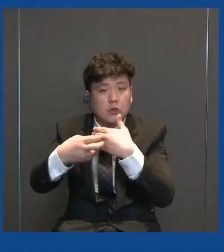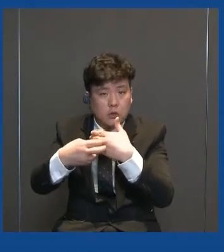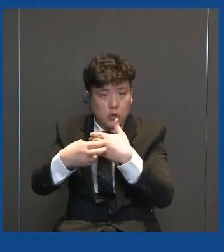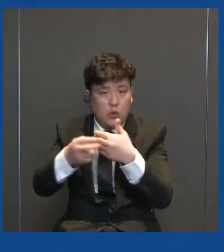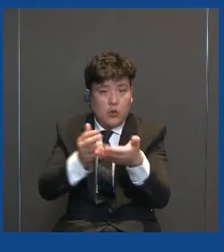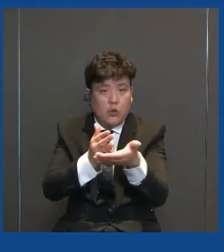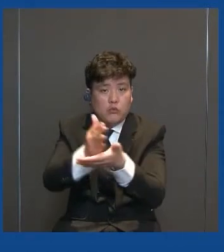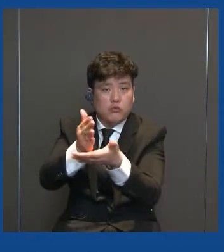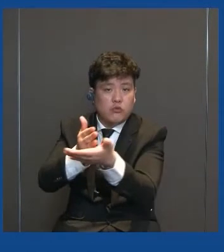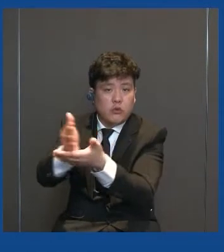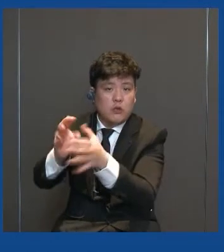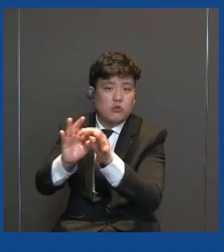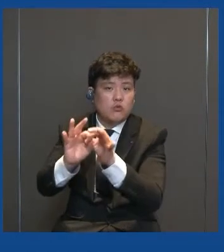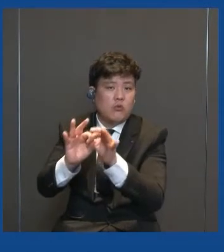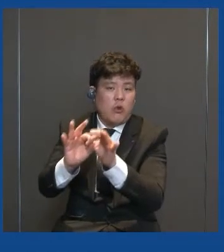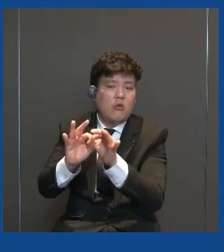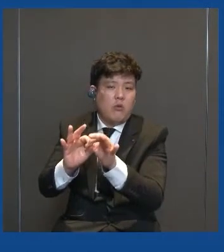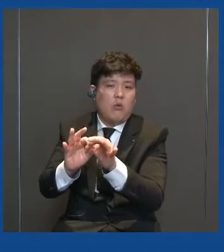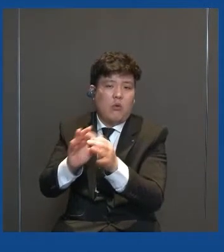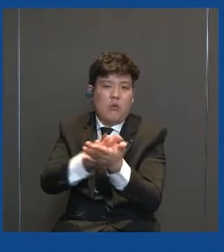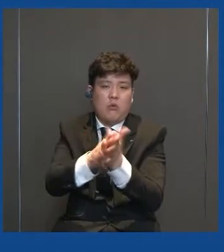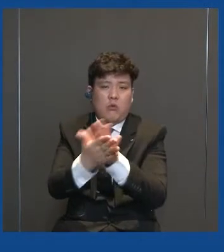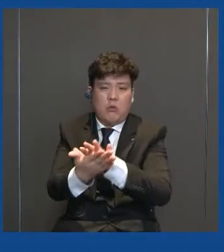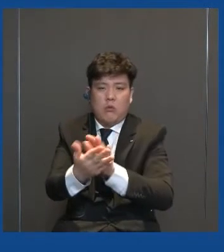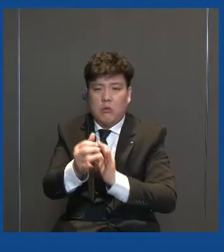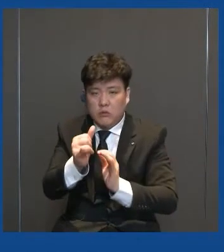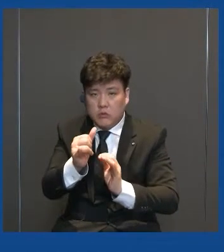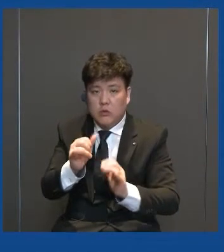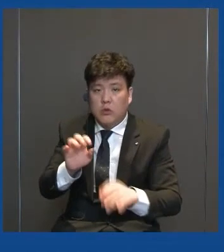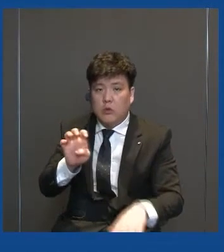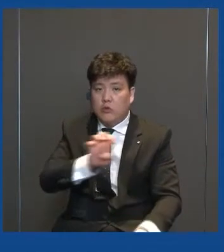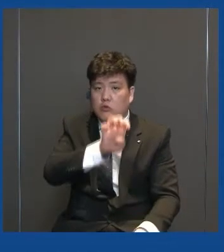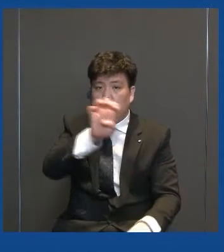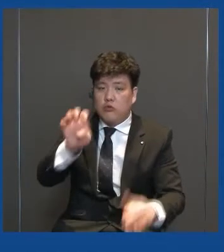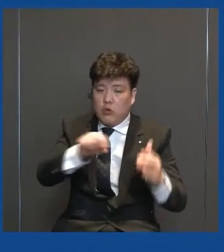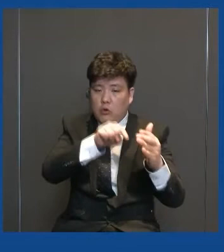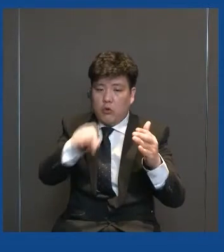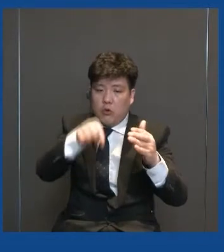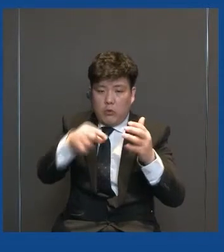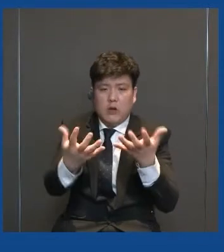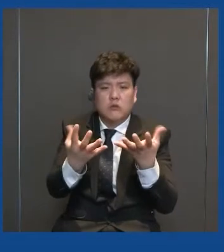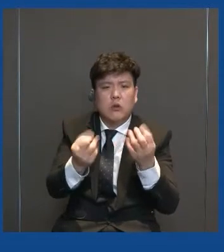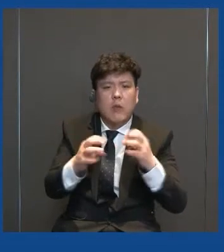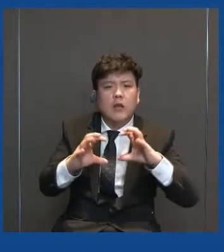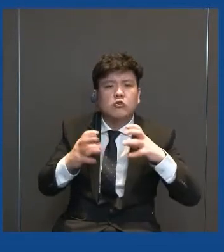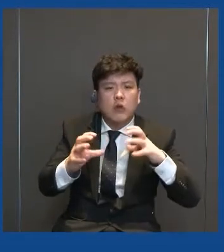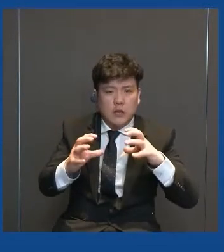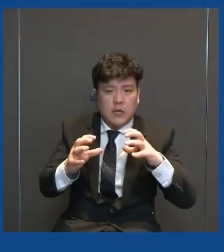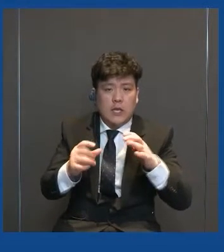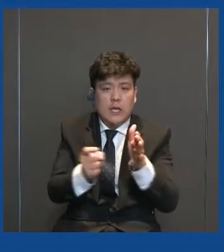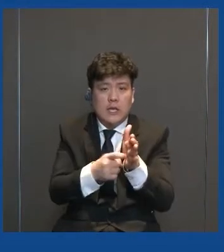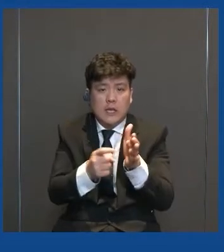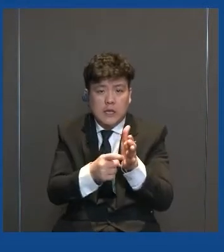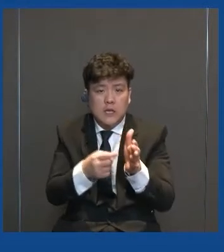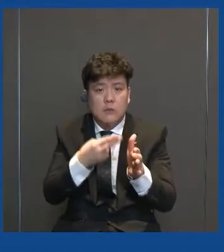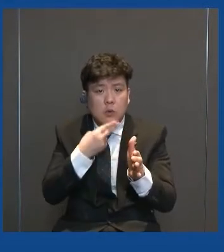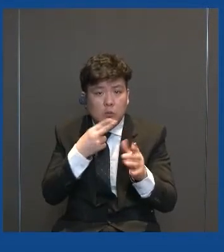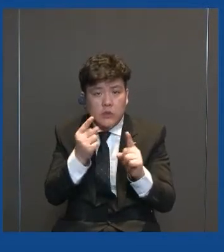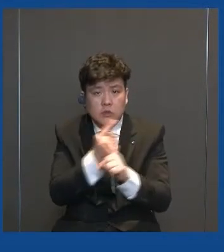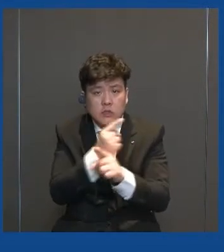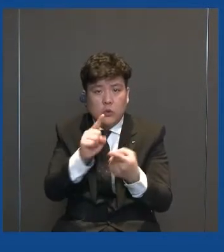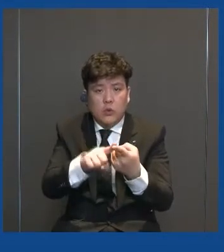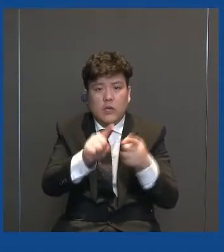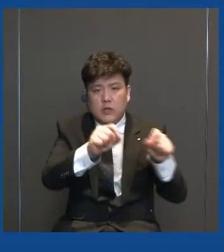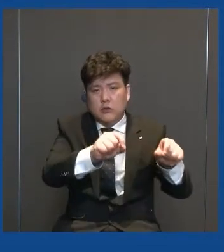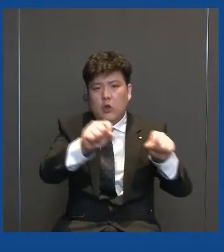access to doctors and healthcare services. Such restrictions hit older people harder, as they are